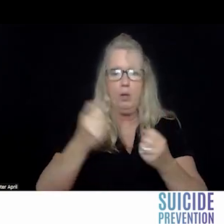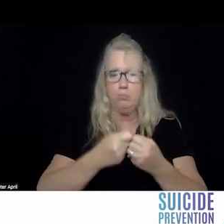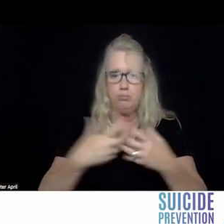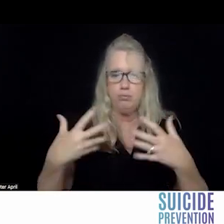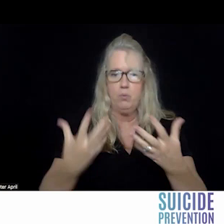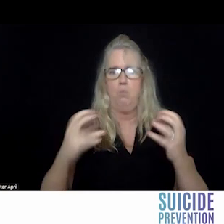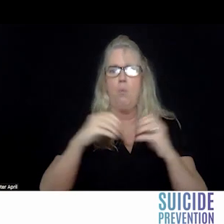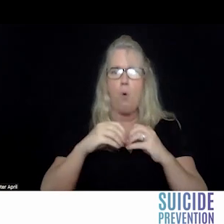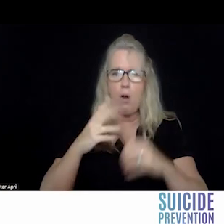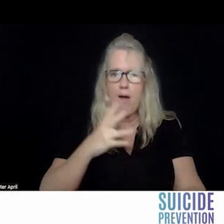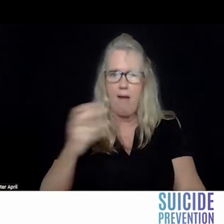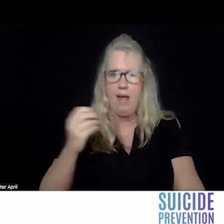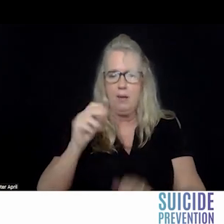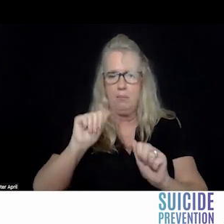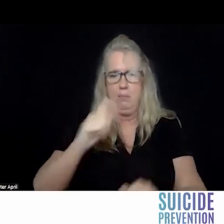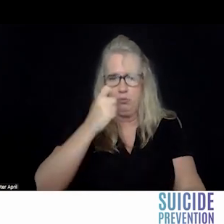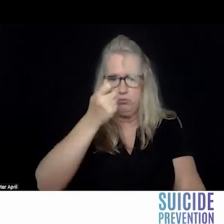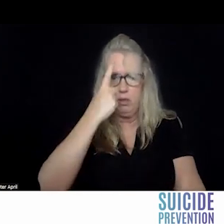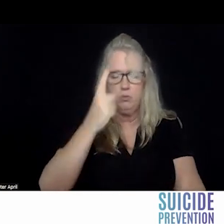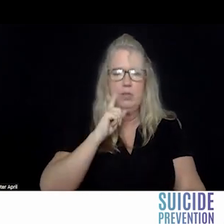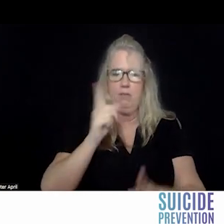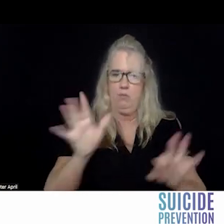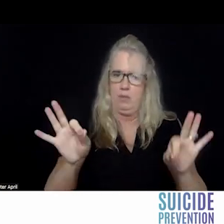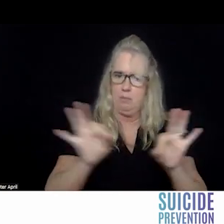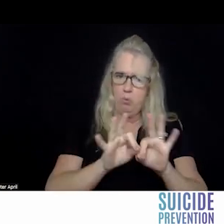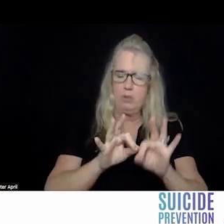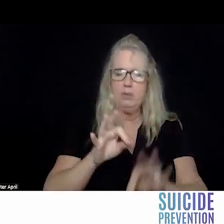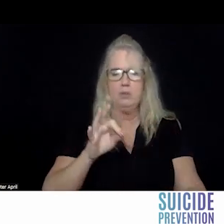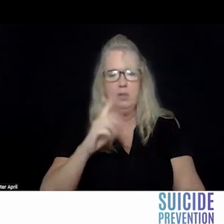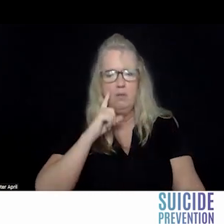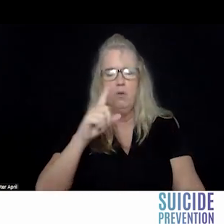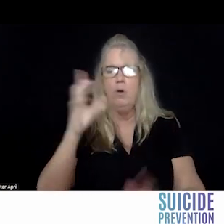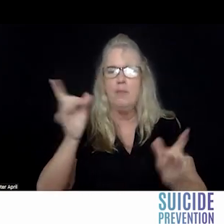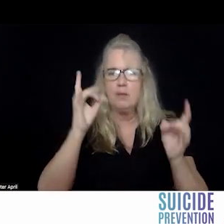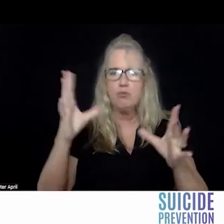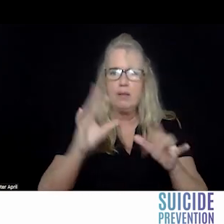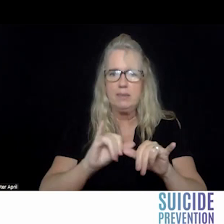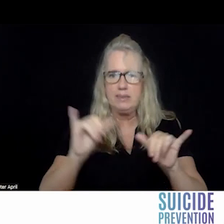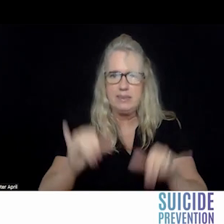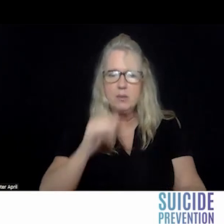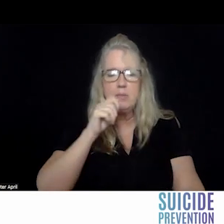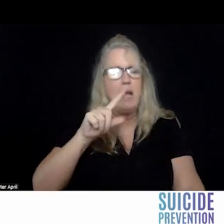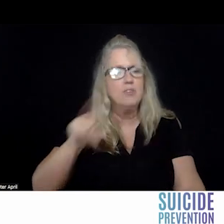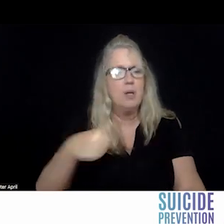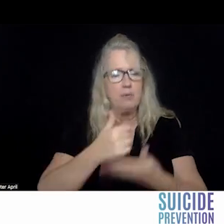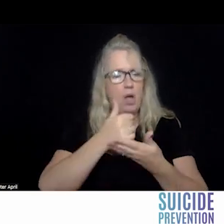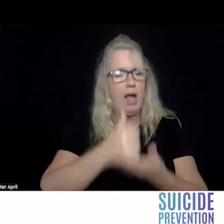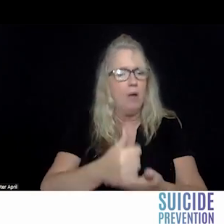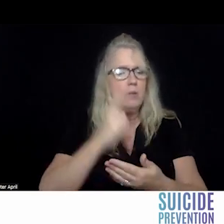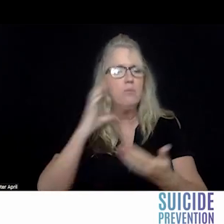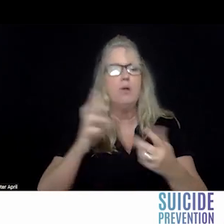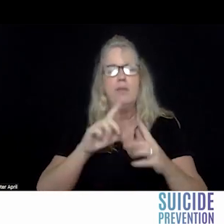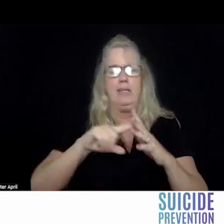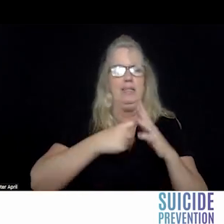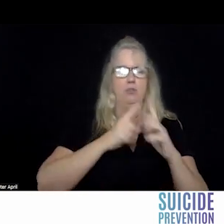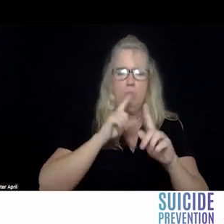really understanding the importance that this model has for crisis systems, not only for helping with the initial crisis response, but also